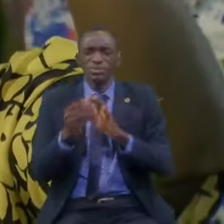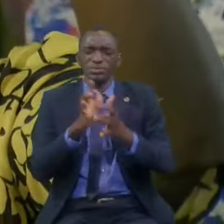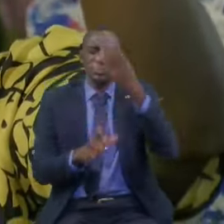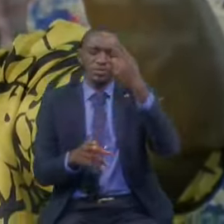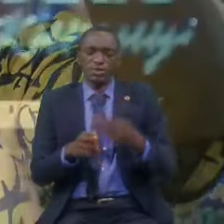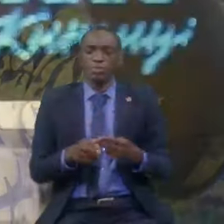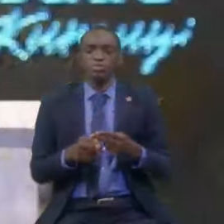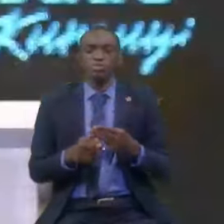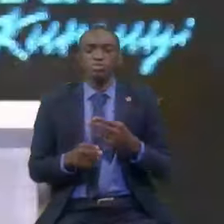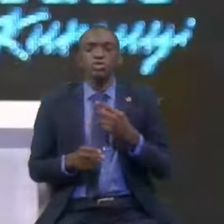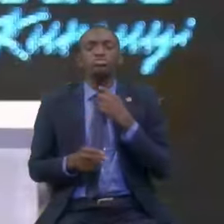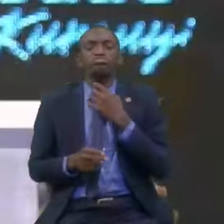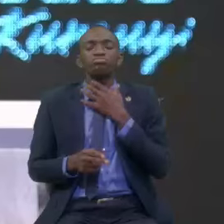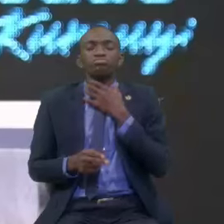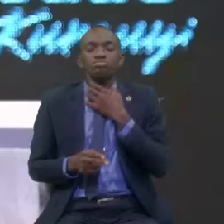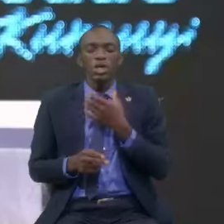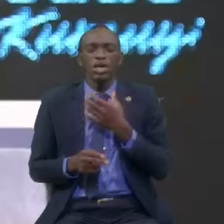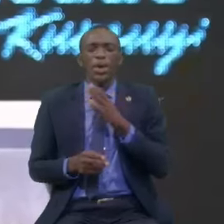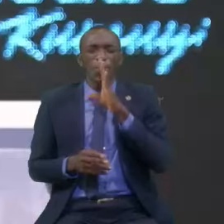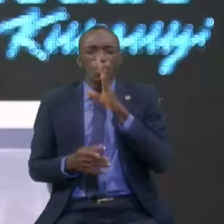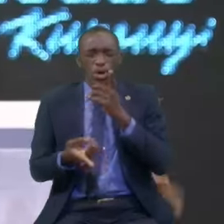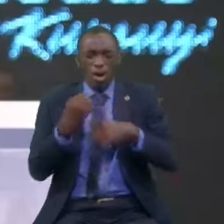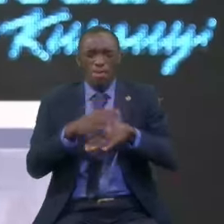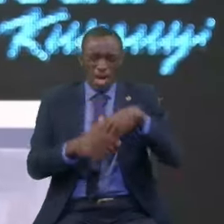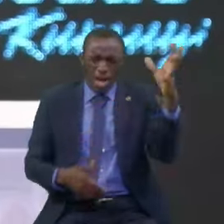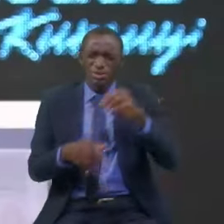Goiter, come out in Jesus' name.